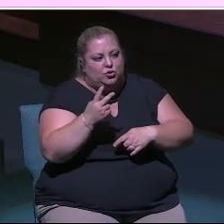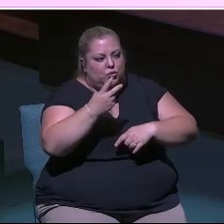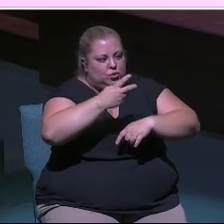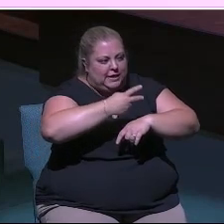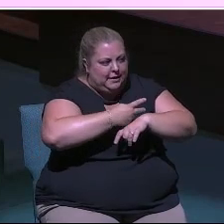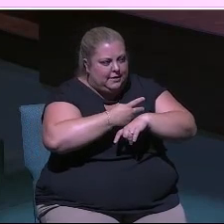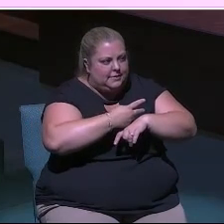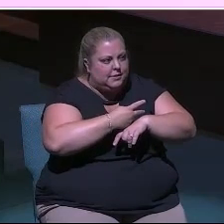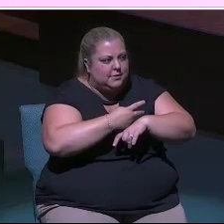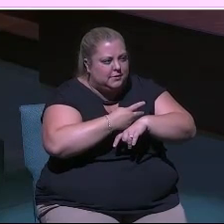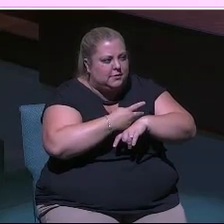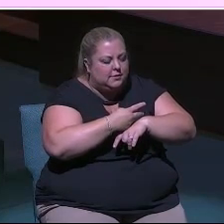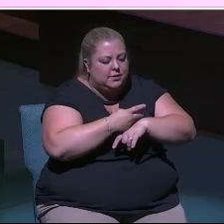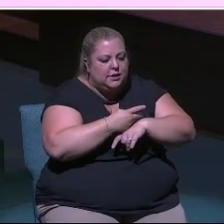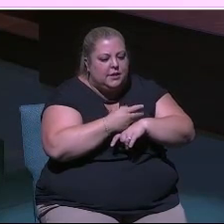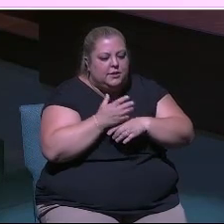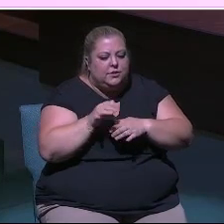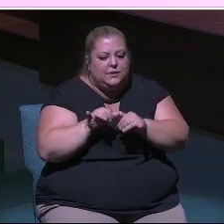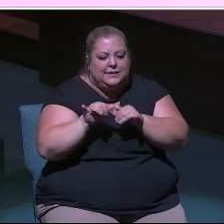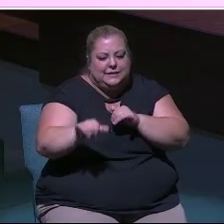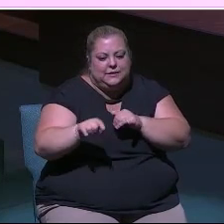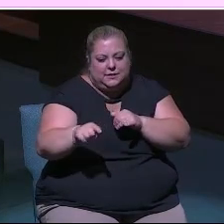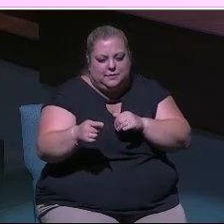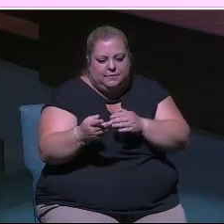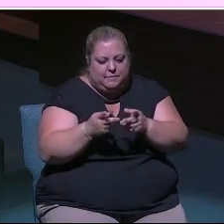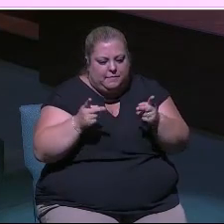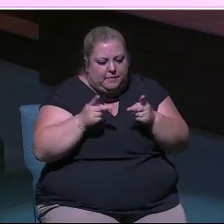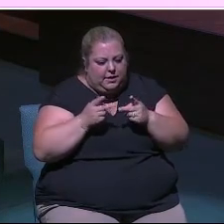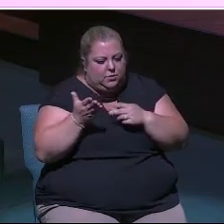place where he was.